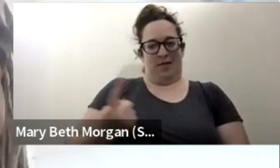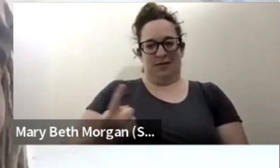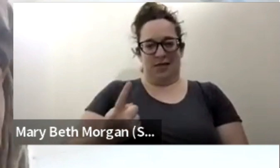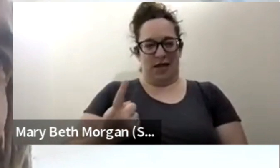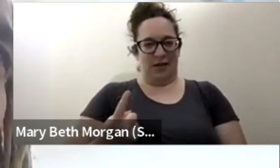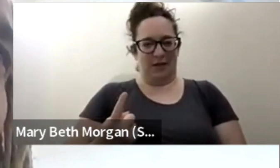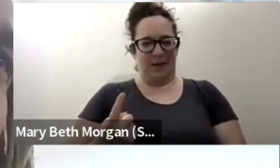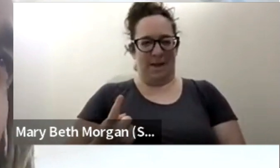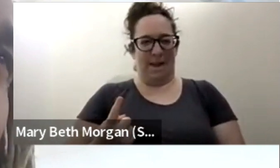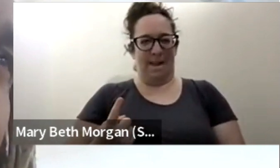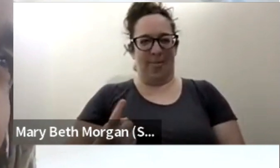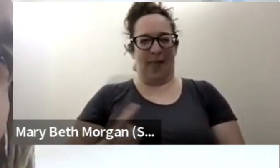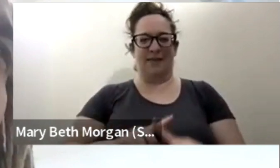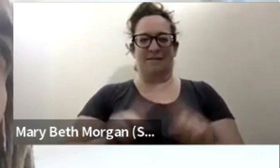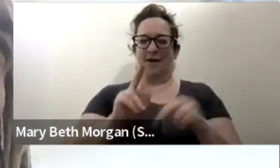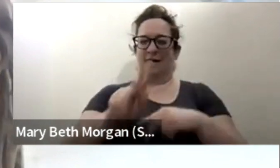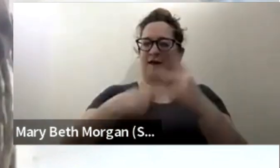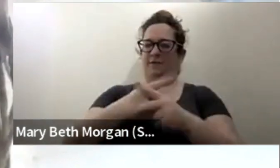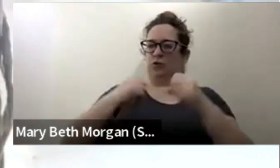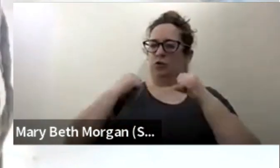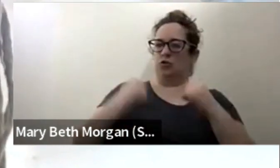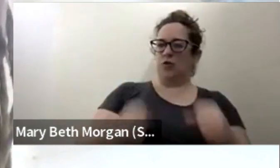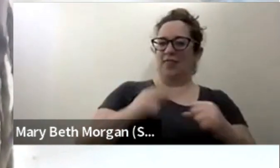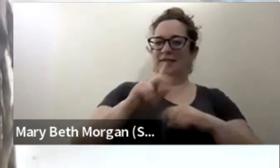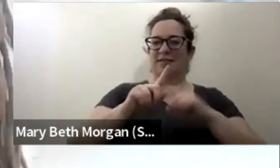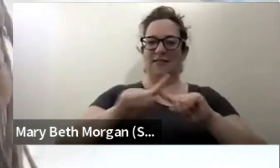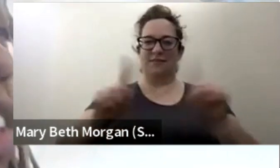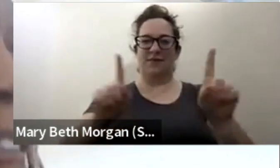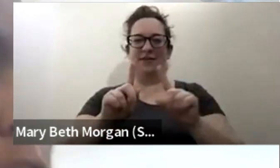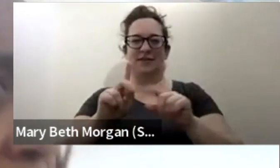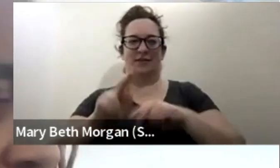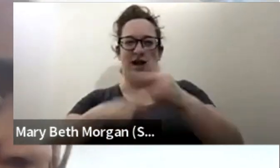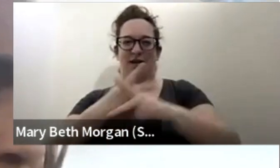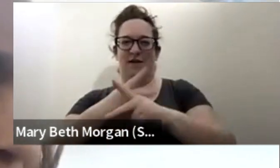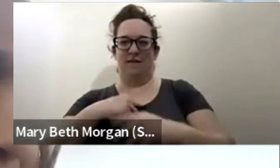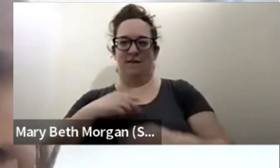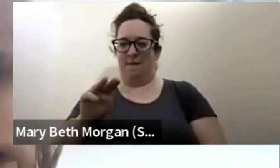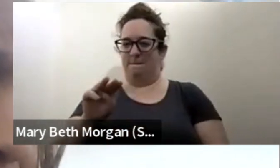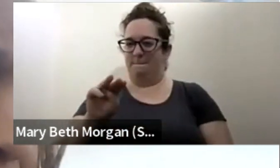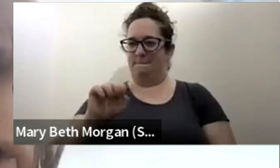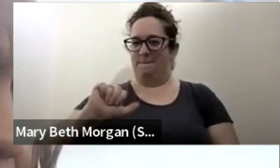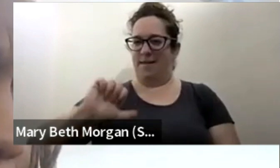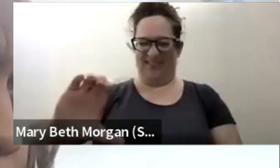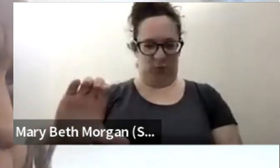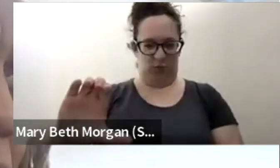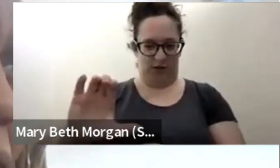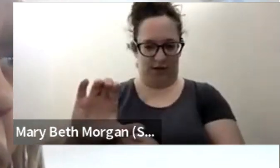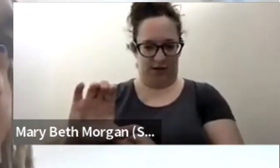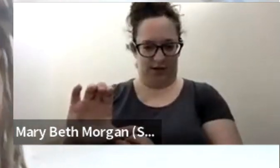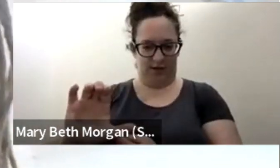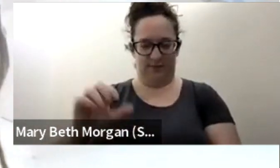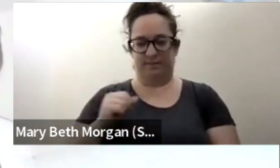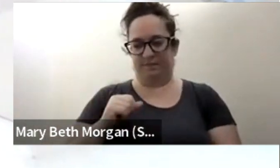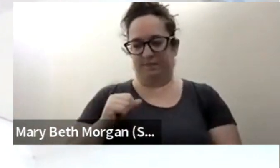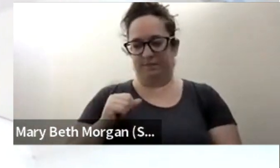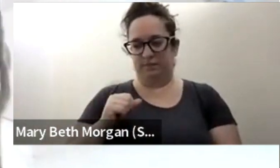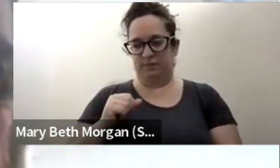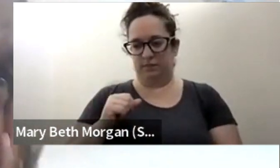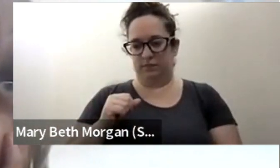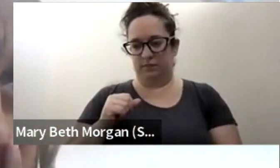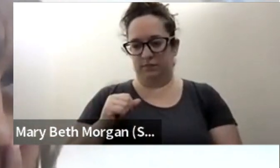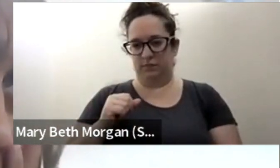like that. And this is somebody coming at it from a different kind of strength and a different kind of masculinity. And I find it